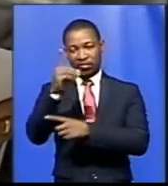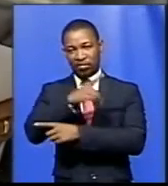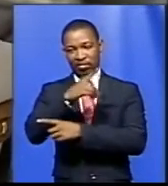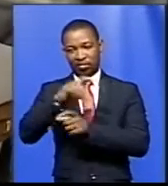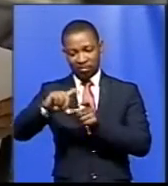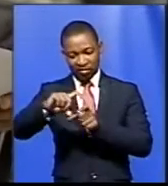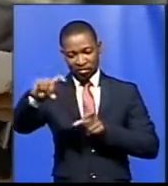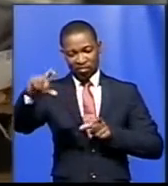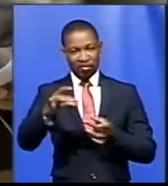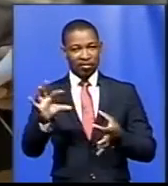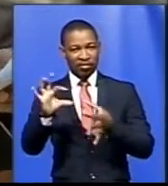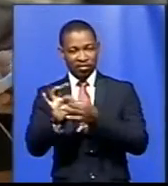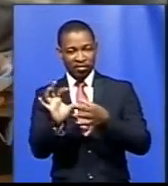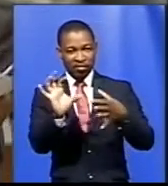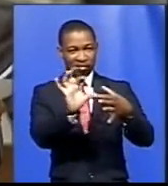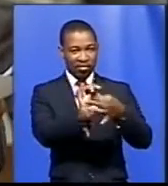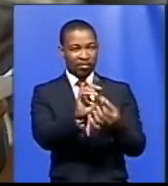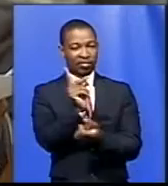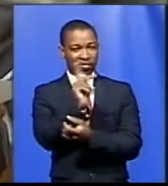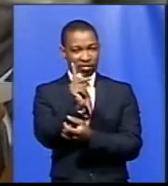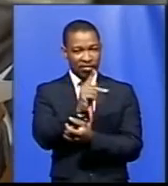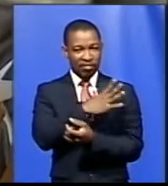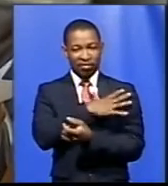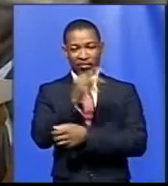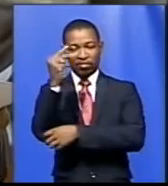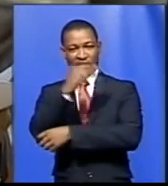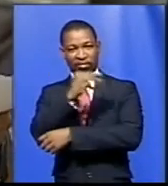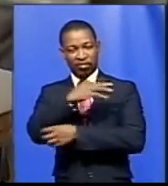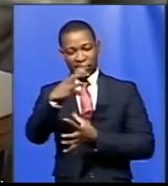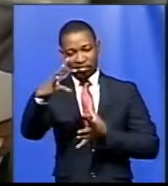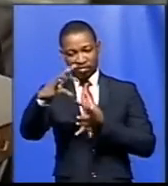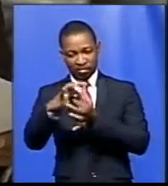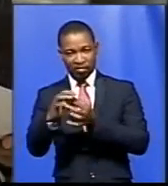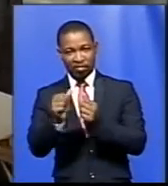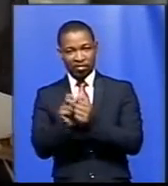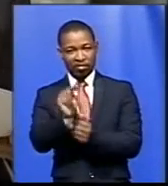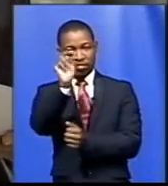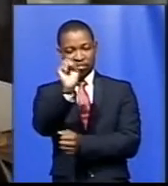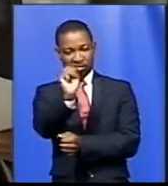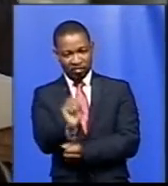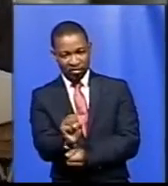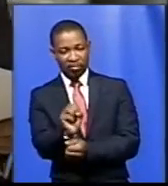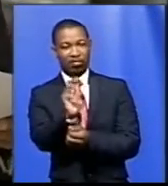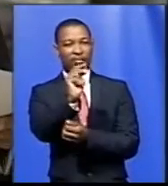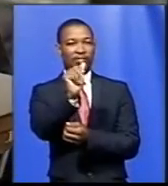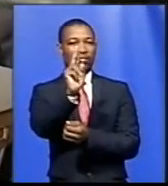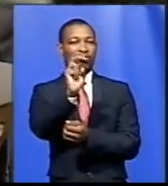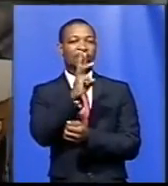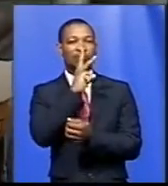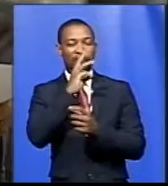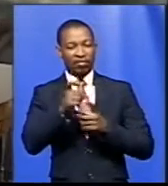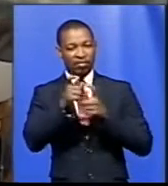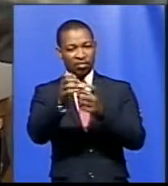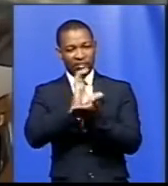extensions, connection of Kanye and Molepolole to the North-South Carrier, Maung water supply and